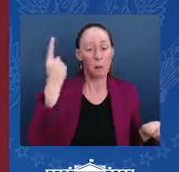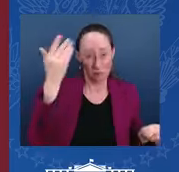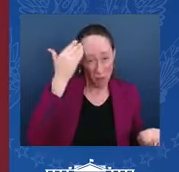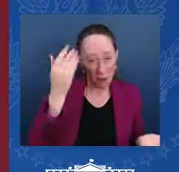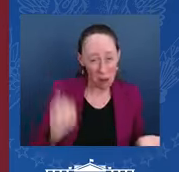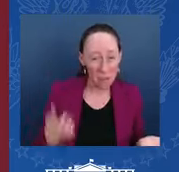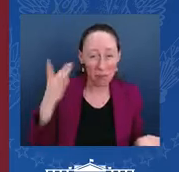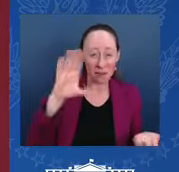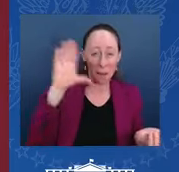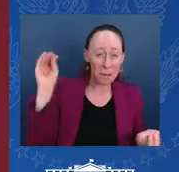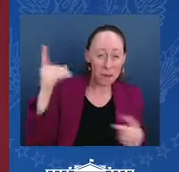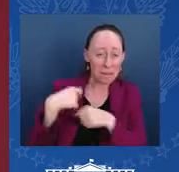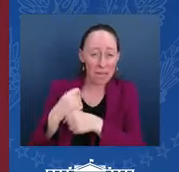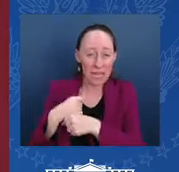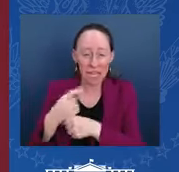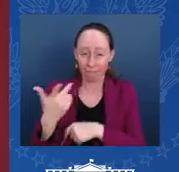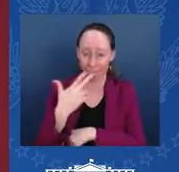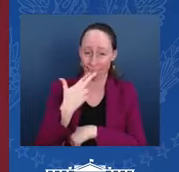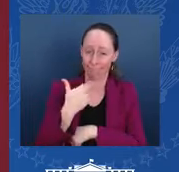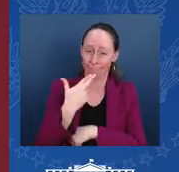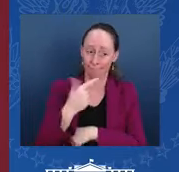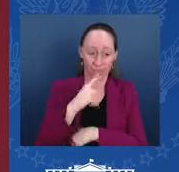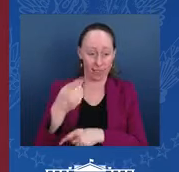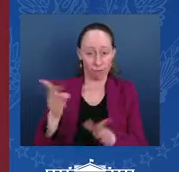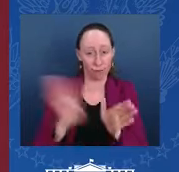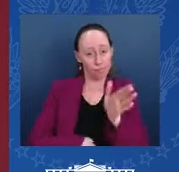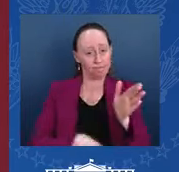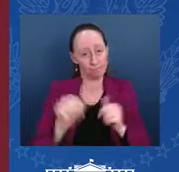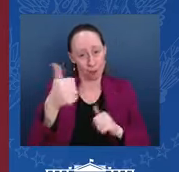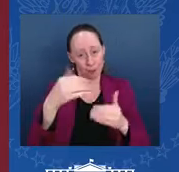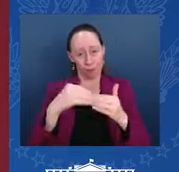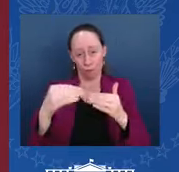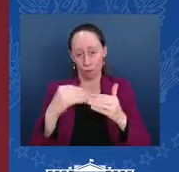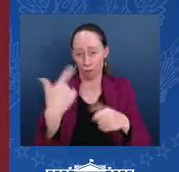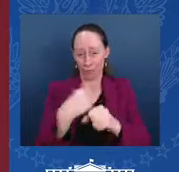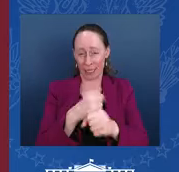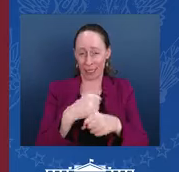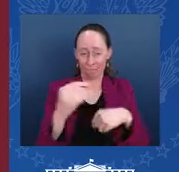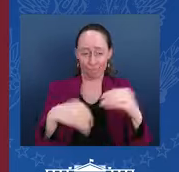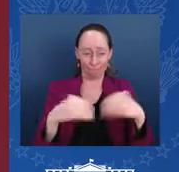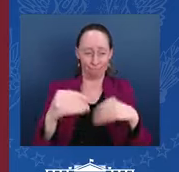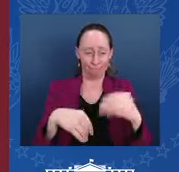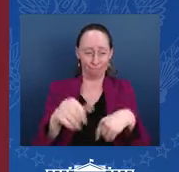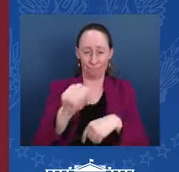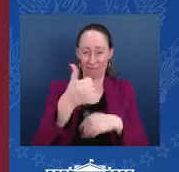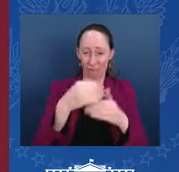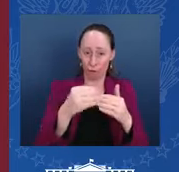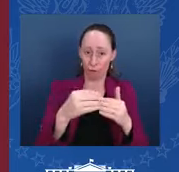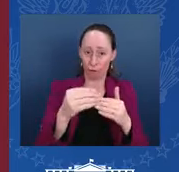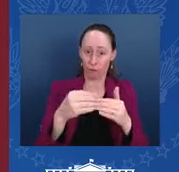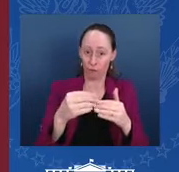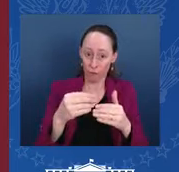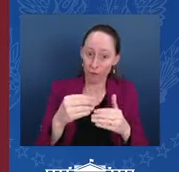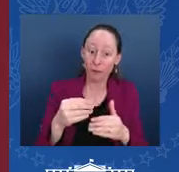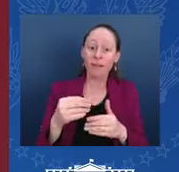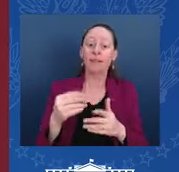$10. T-E-N. And you know the guy who invented it, who discovered the prescription to do